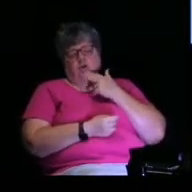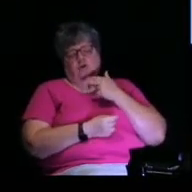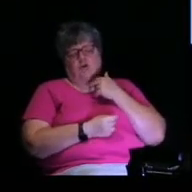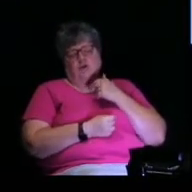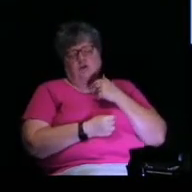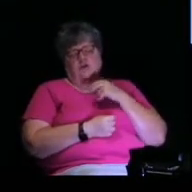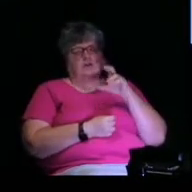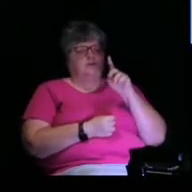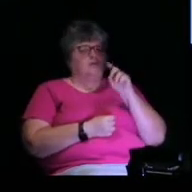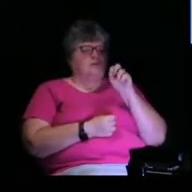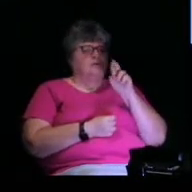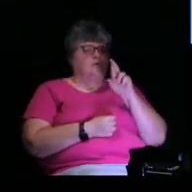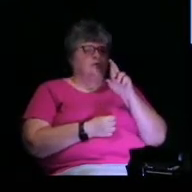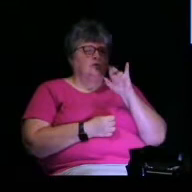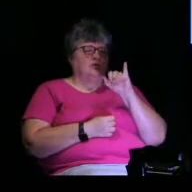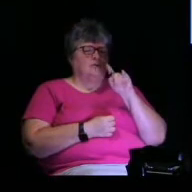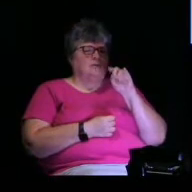Doritos.